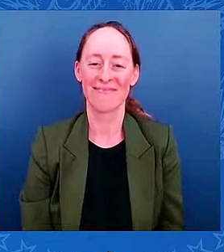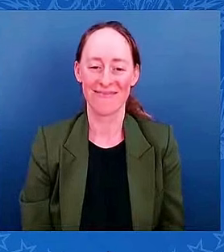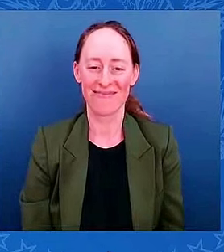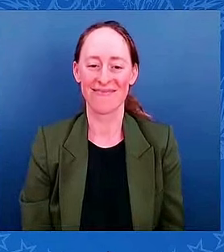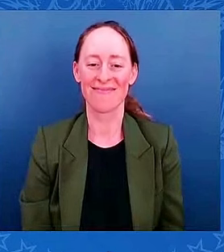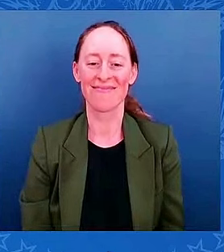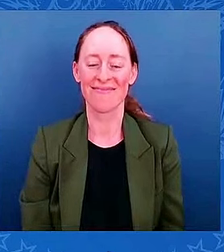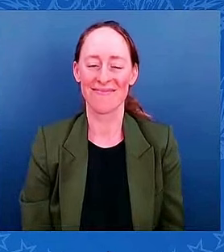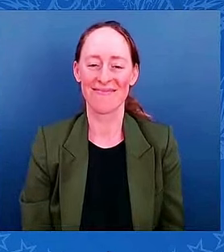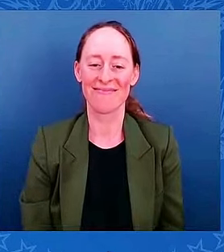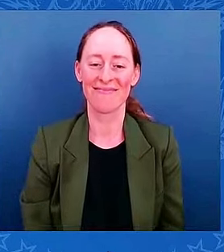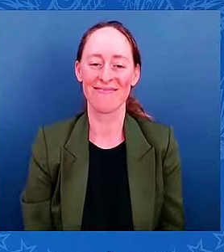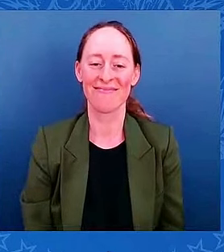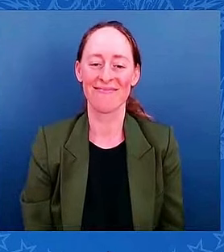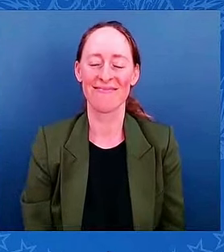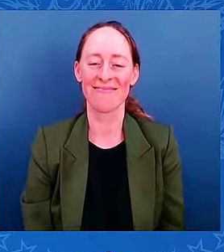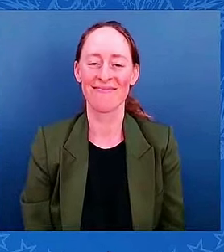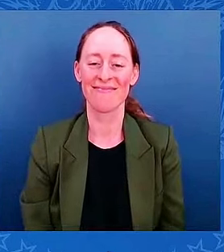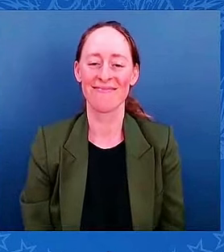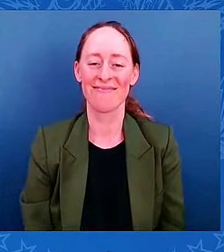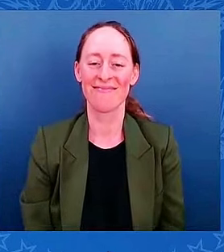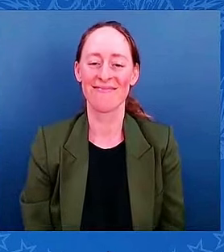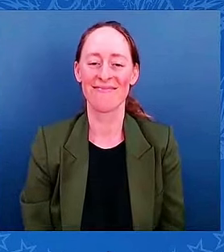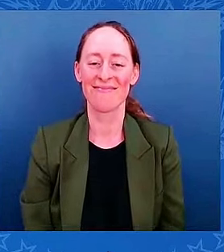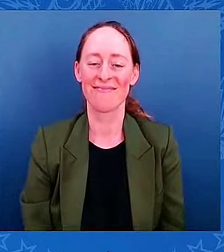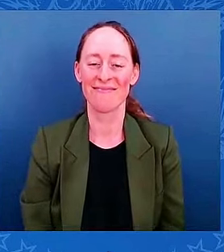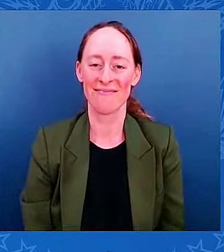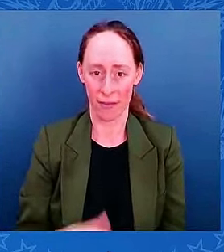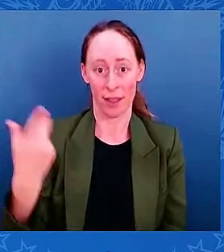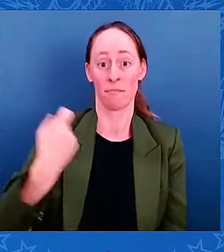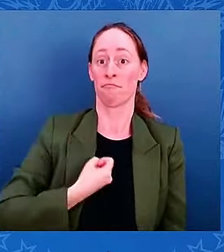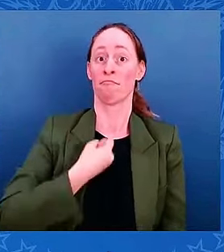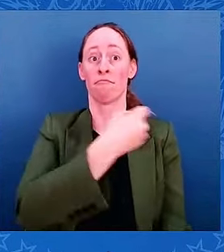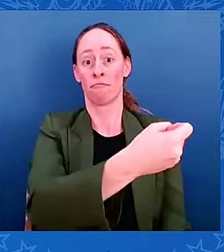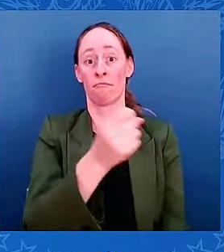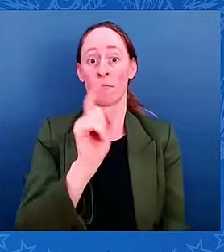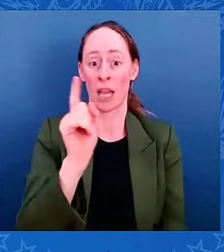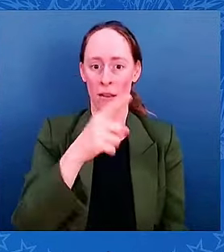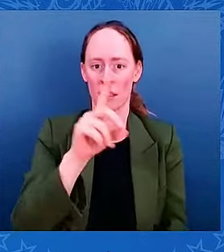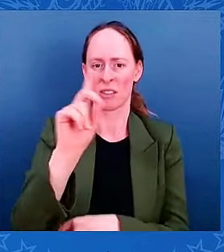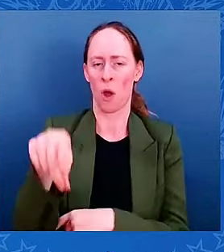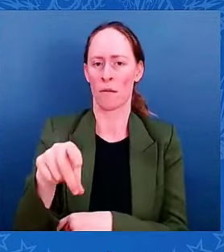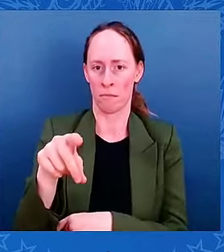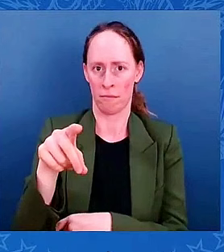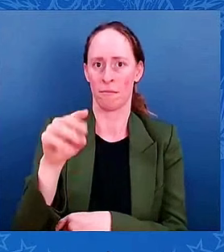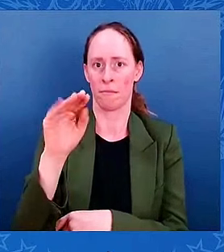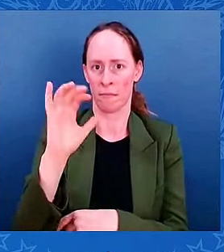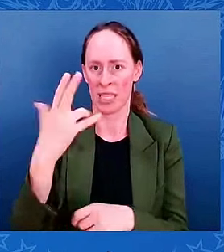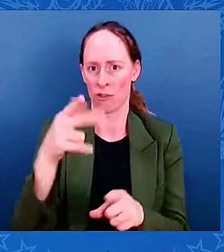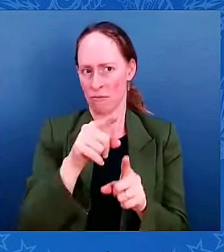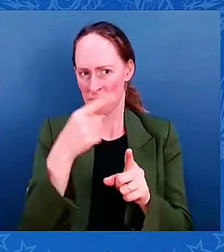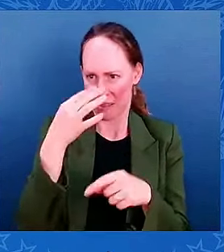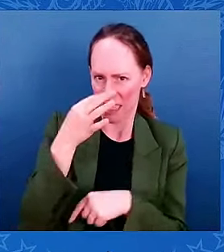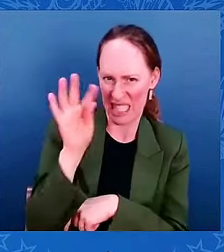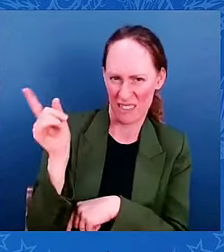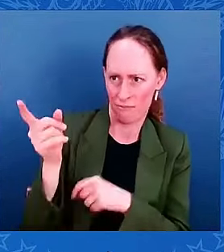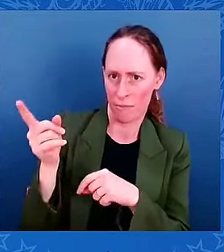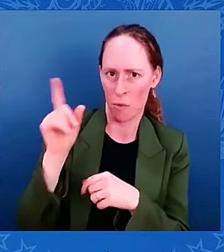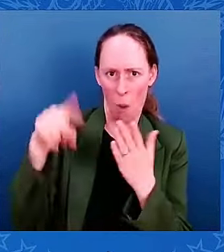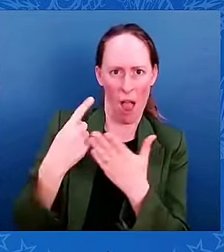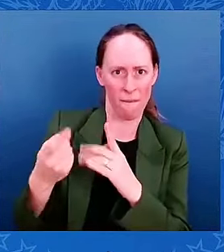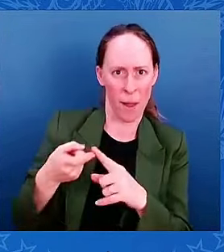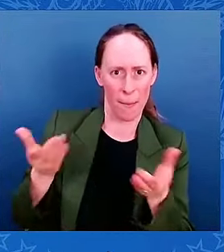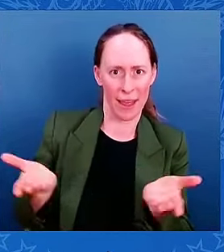I was actually stationed at Coast Guard Sector Detroit, not too far from here, about an hour. And I'm currently a second year apprentice in UA 190 in this very